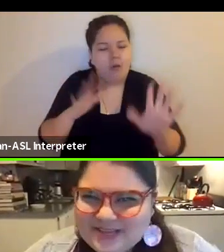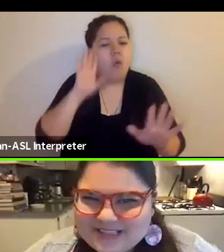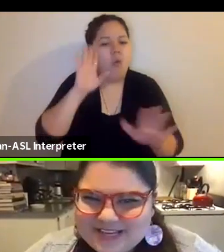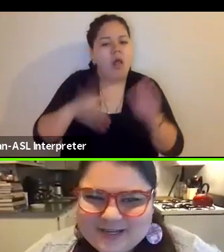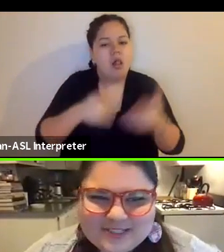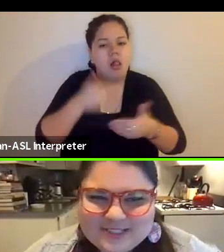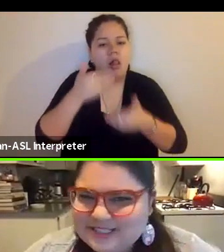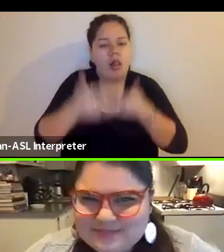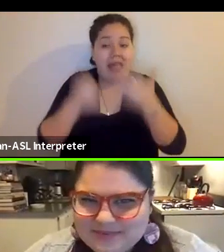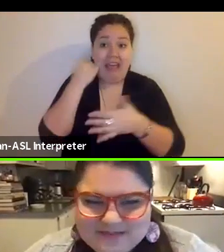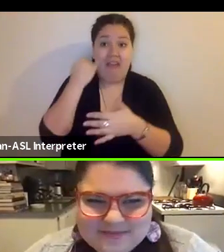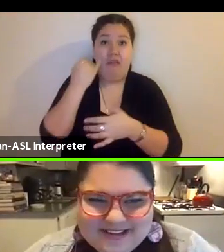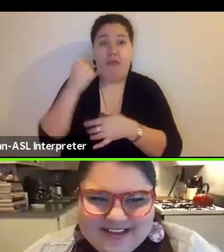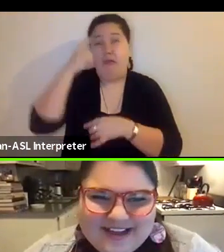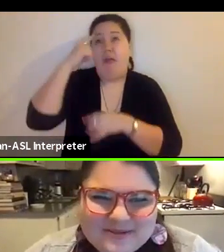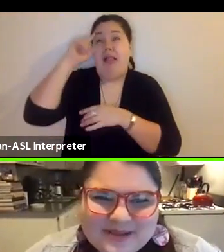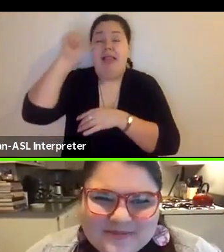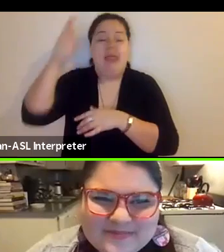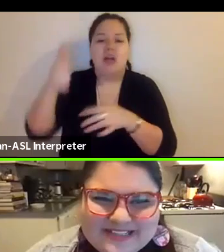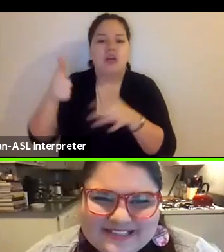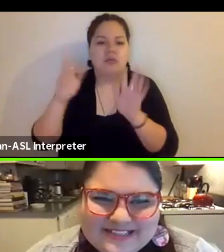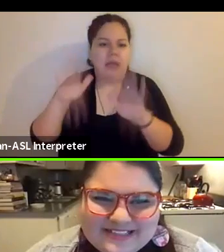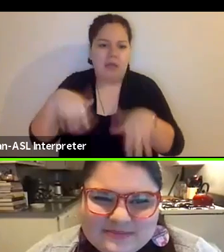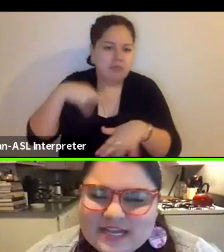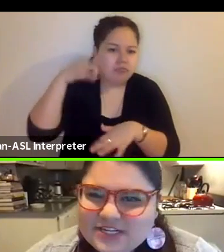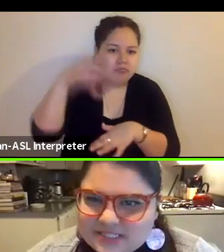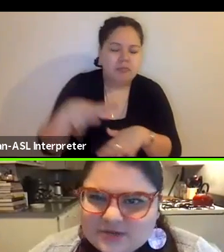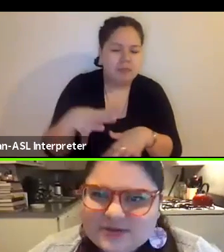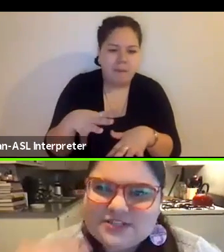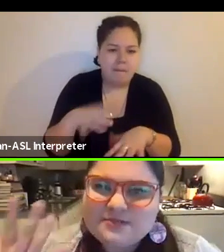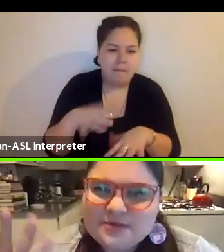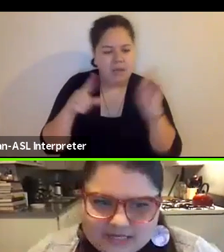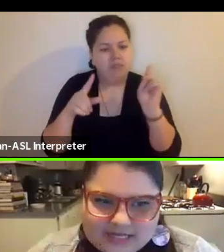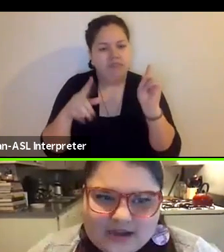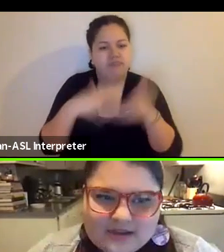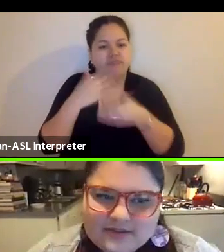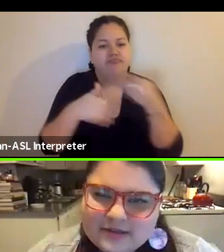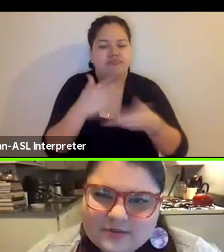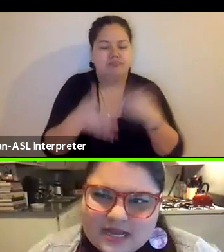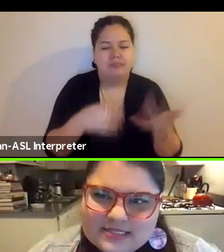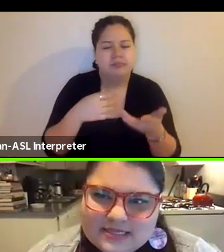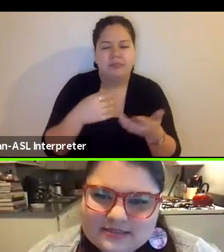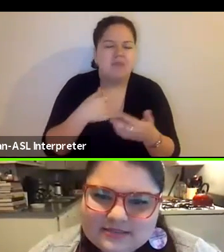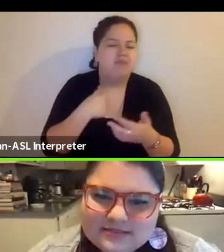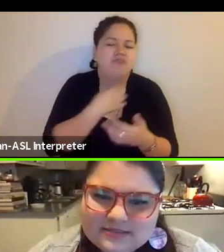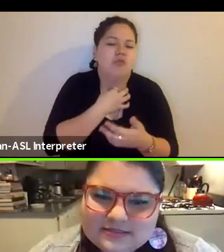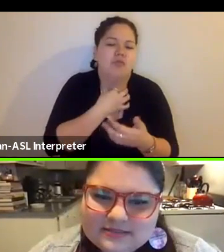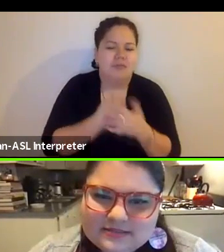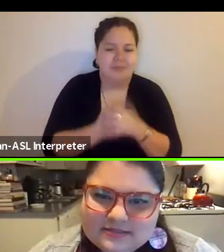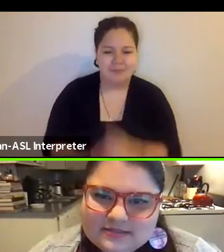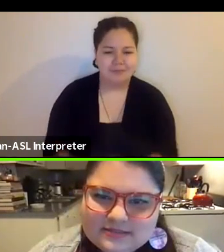brilliant thought later, just peep up by all means. But yeah, just another question to percolate on if anyone has it.